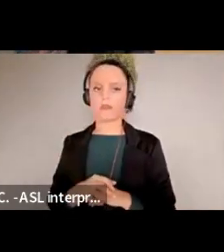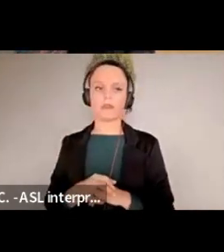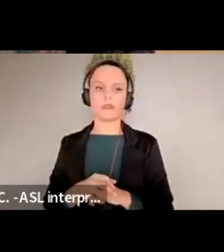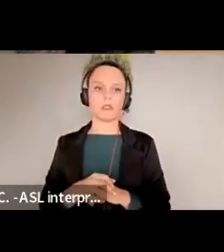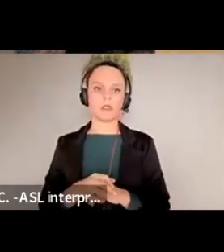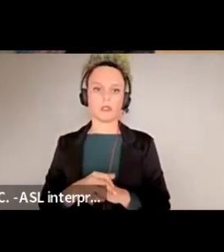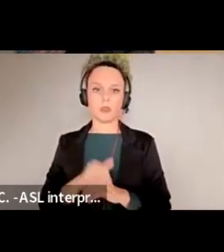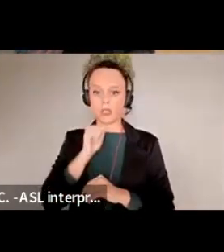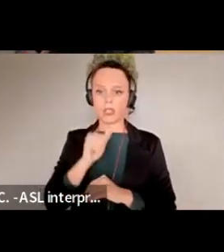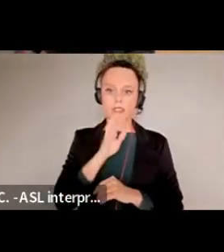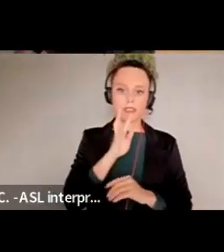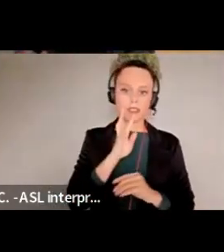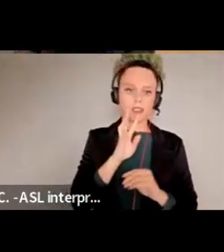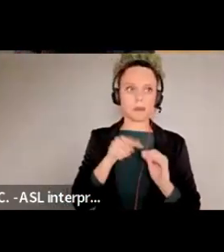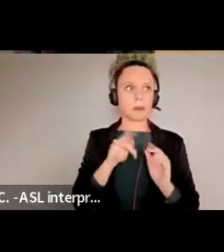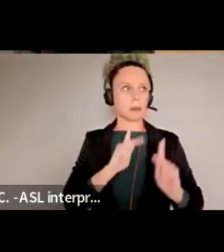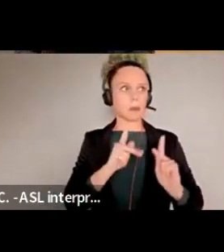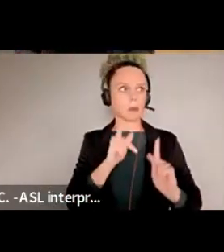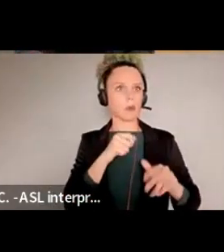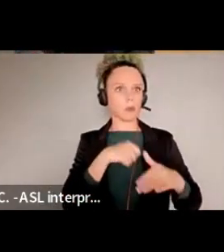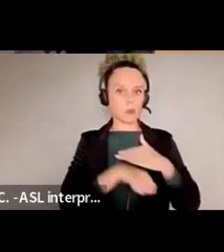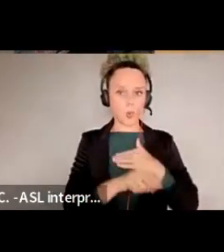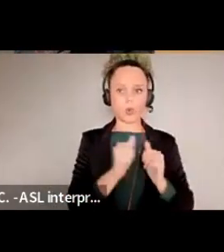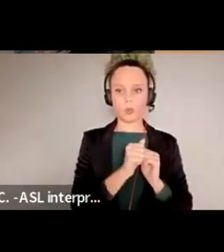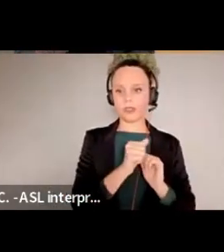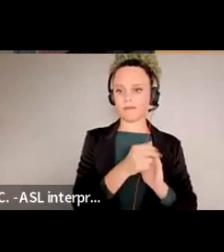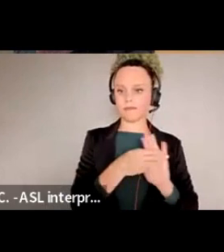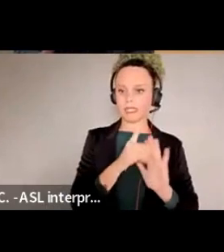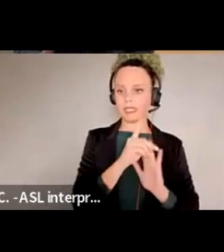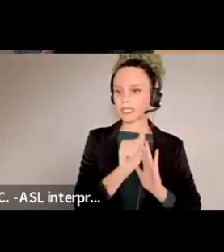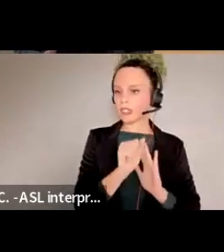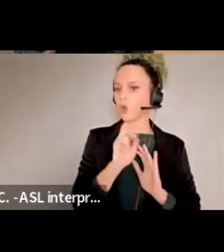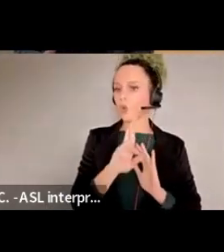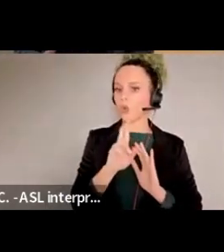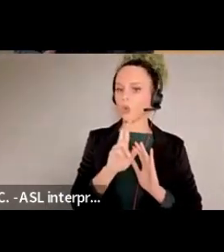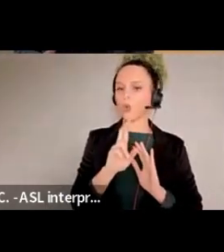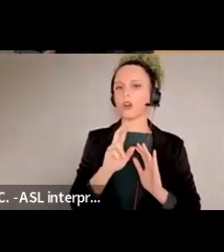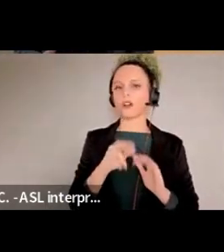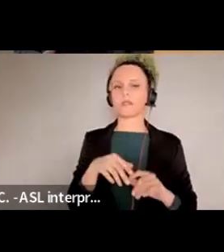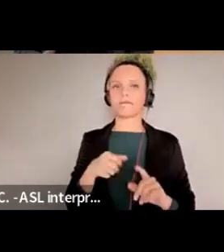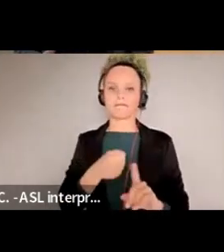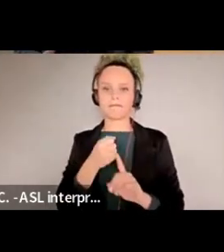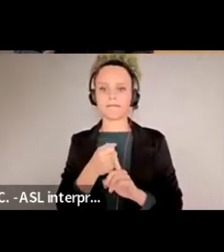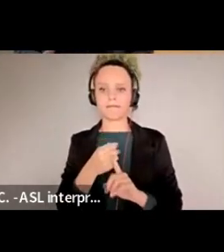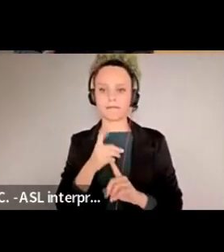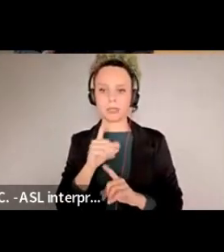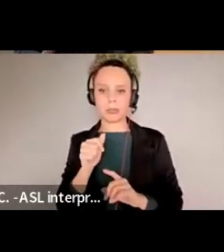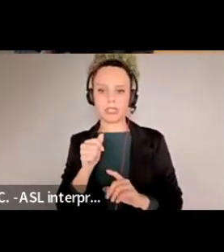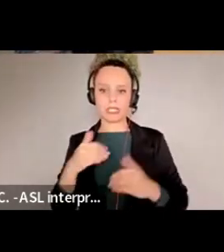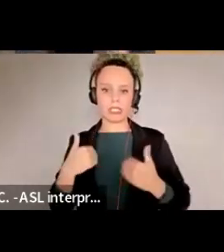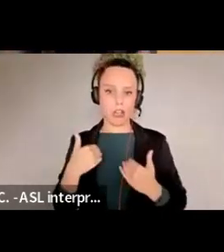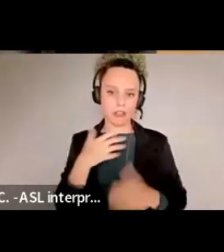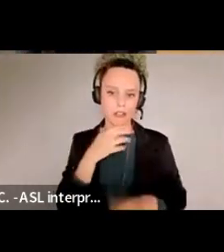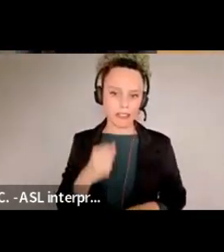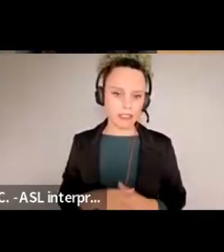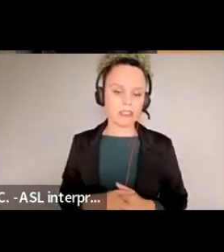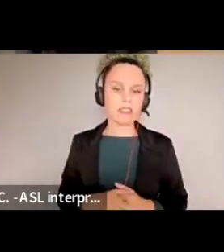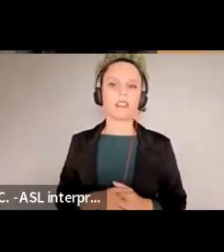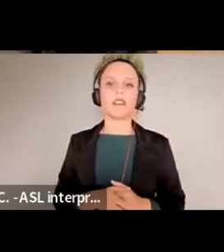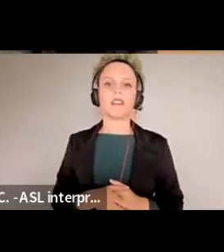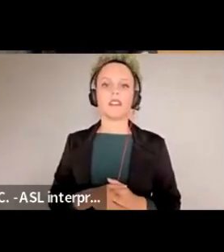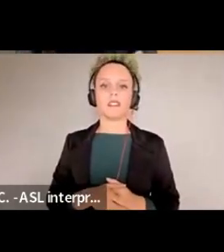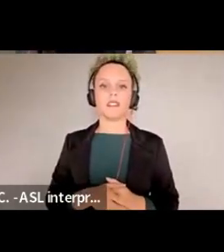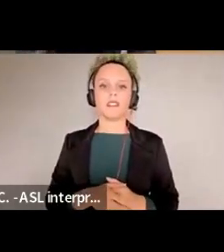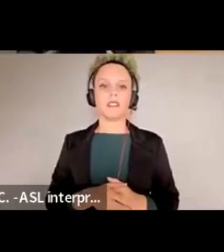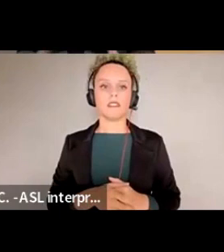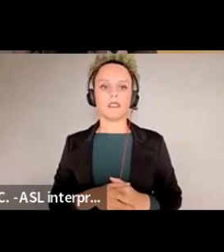on disability related to aging. So we're again not talking about people who are born with their disability